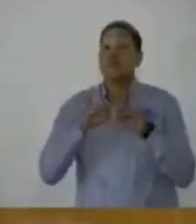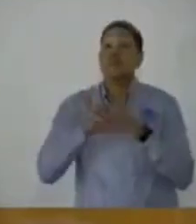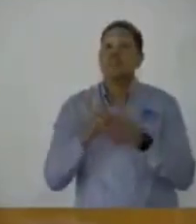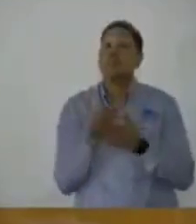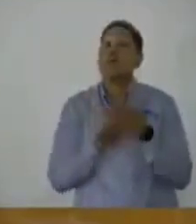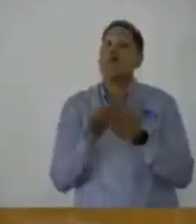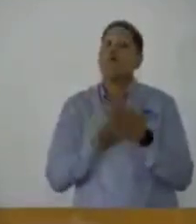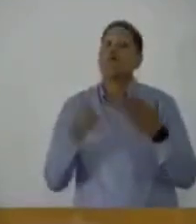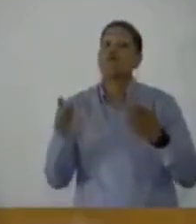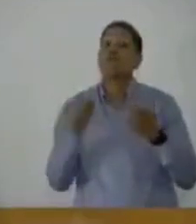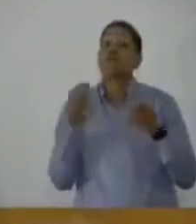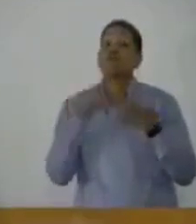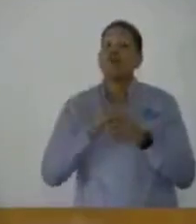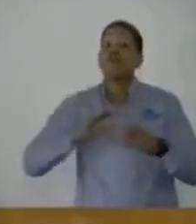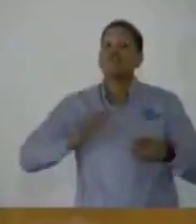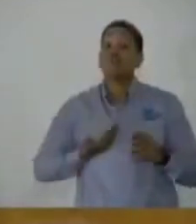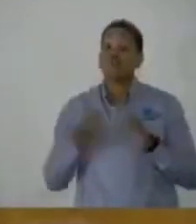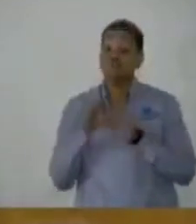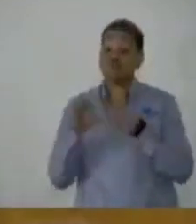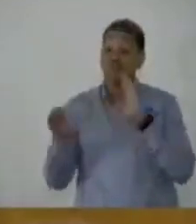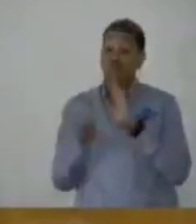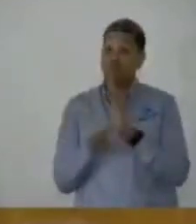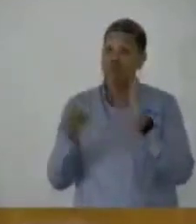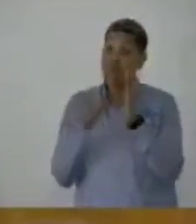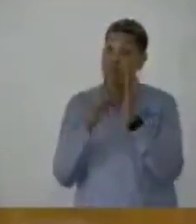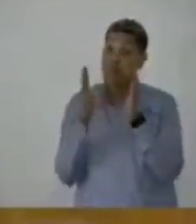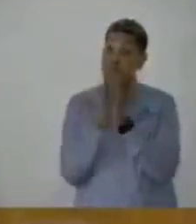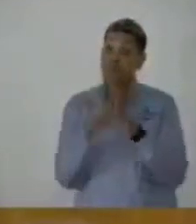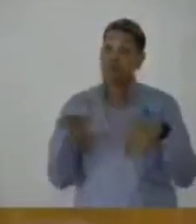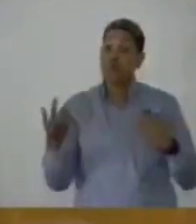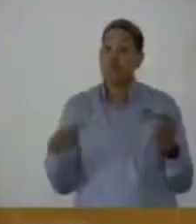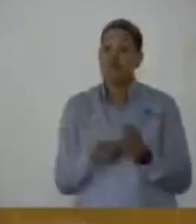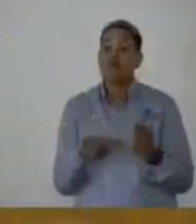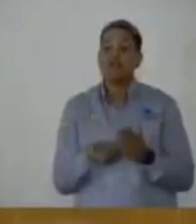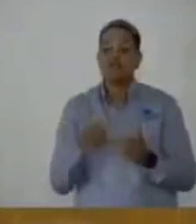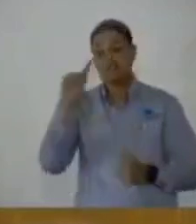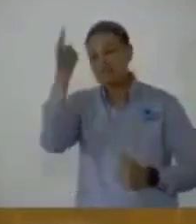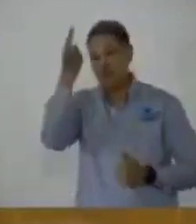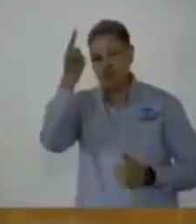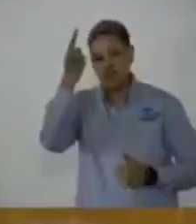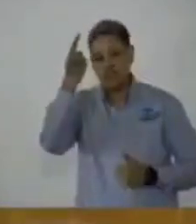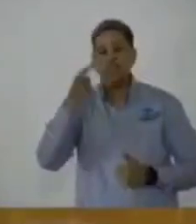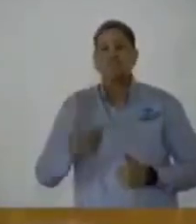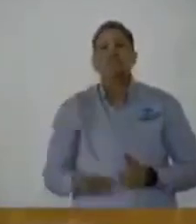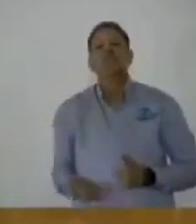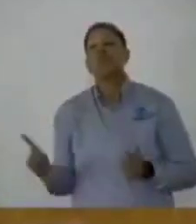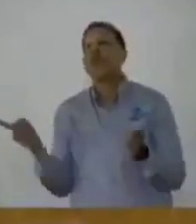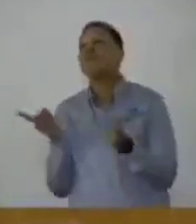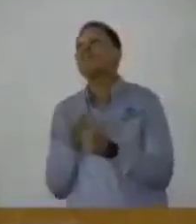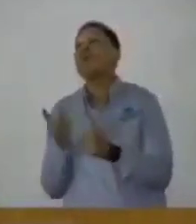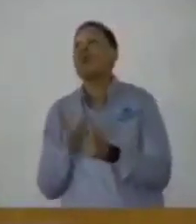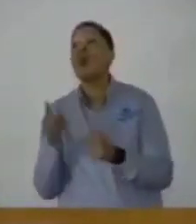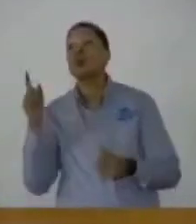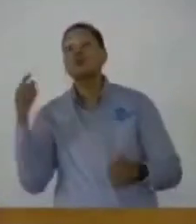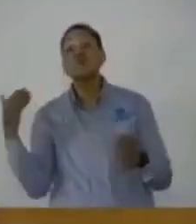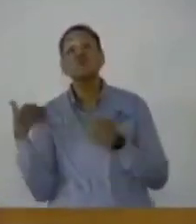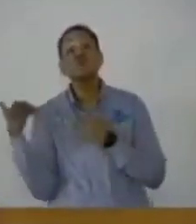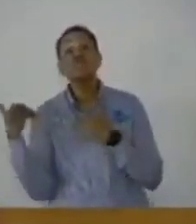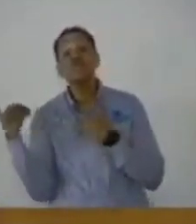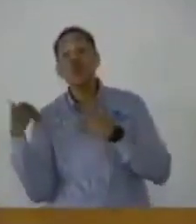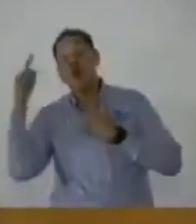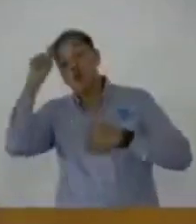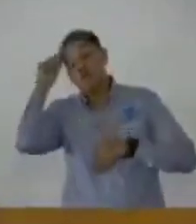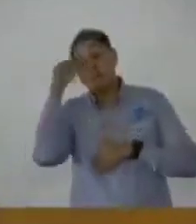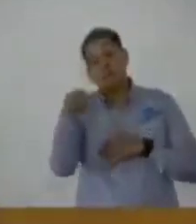that is even within our constitution, my good senator, is the debt. So the first duty is